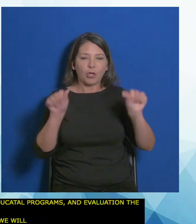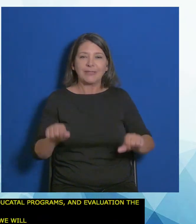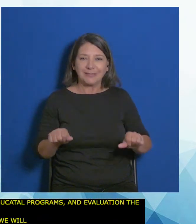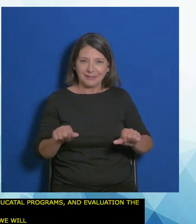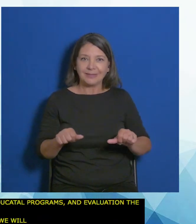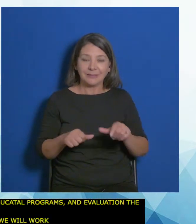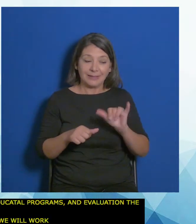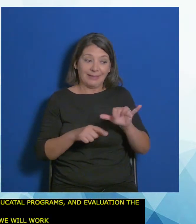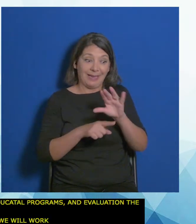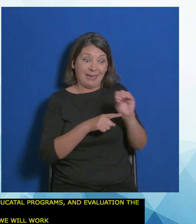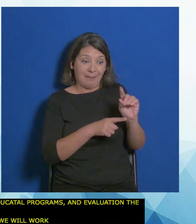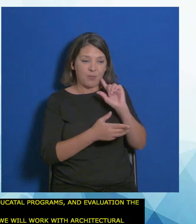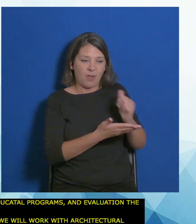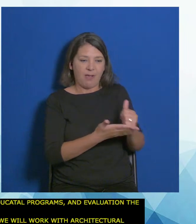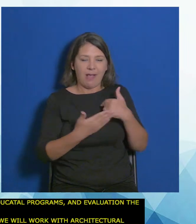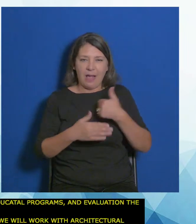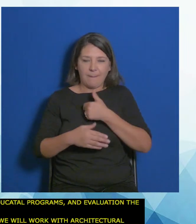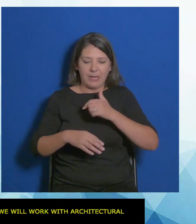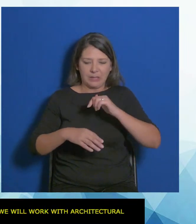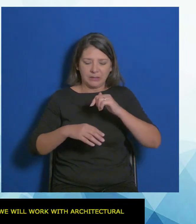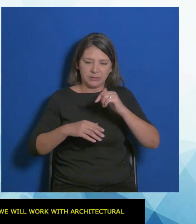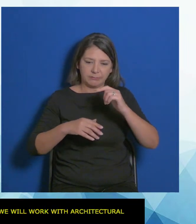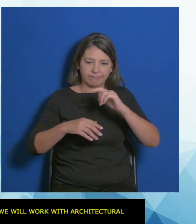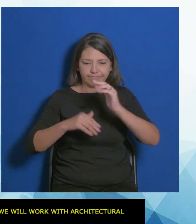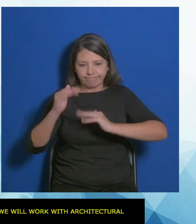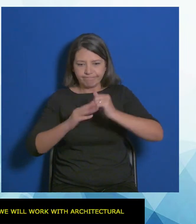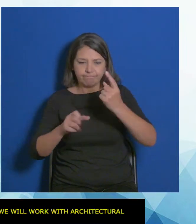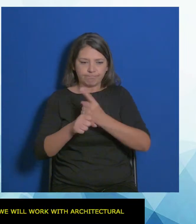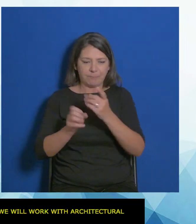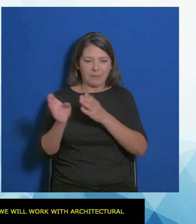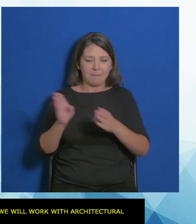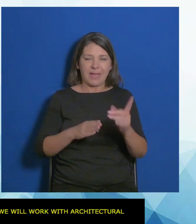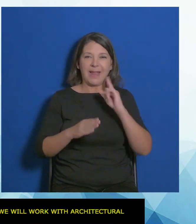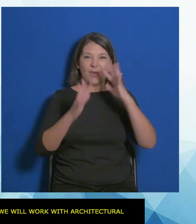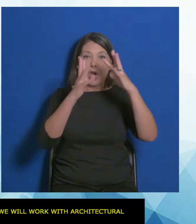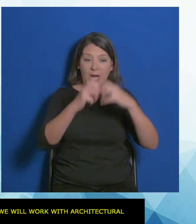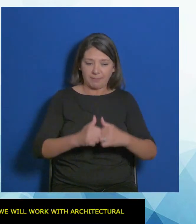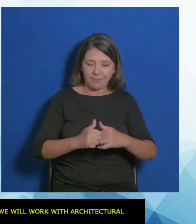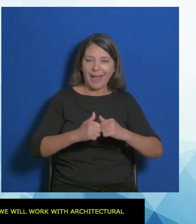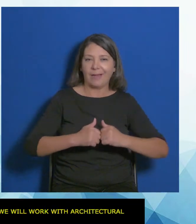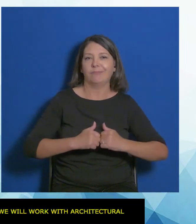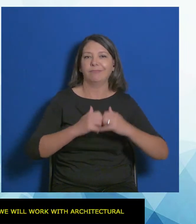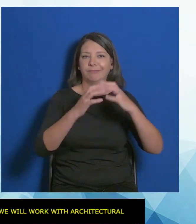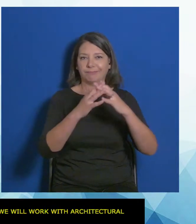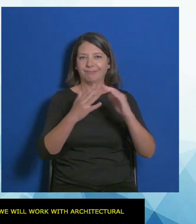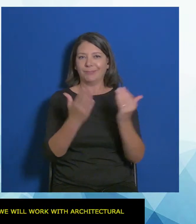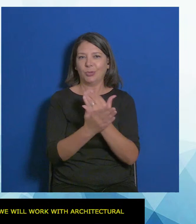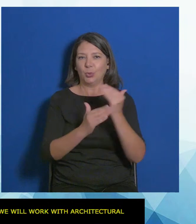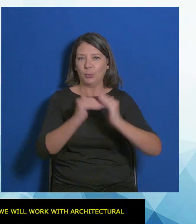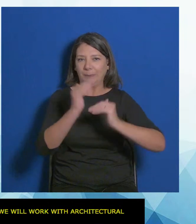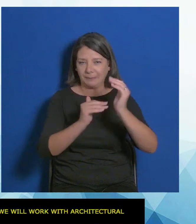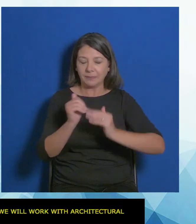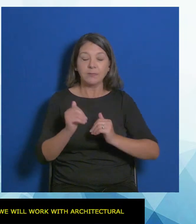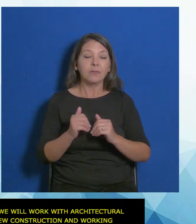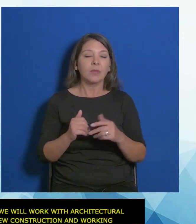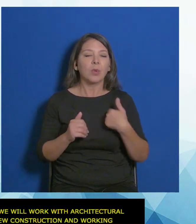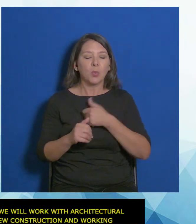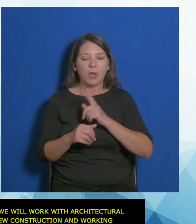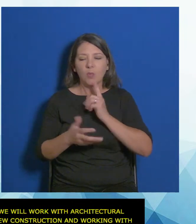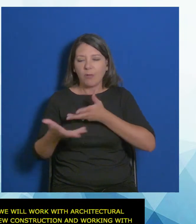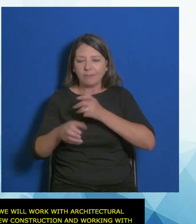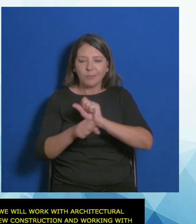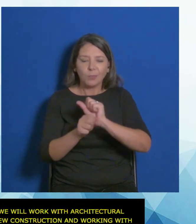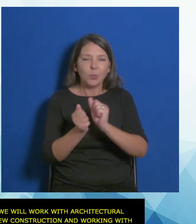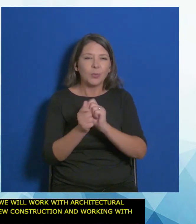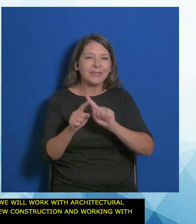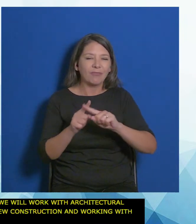that infrastructure for renovating and demolishing the new construction. And then we'll also be working with various